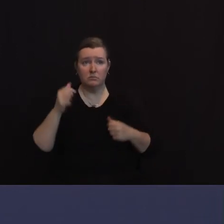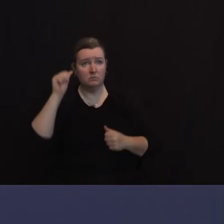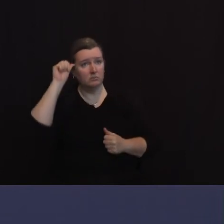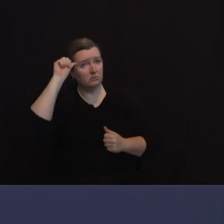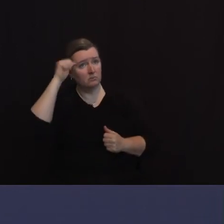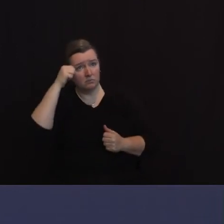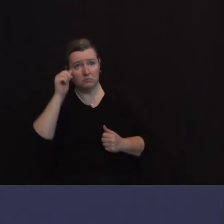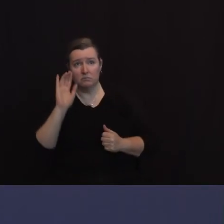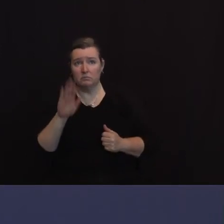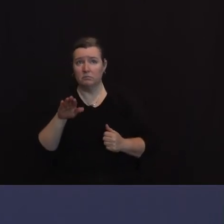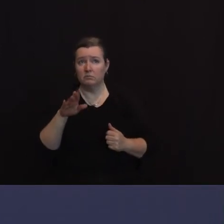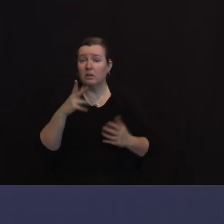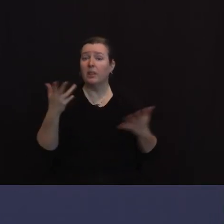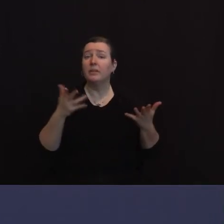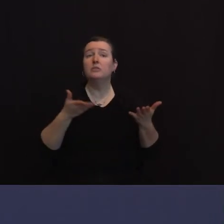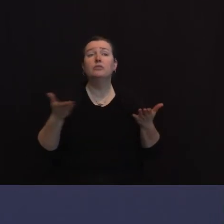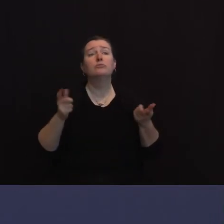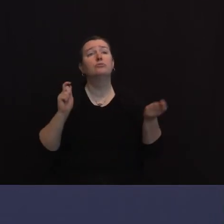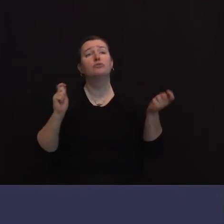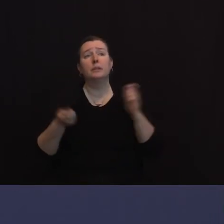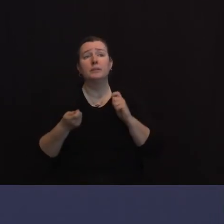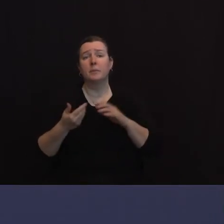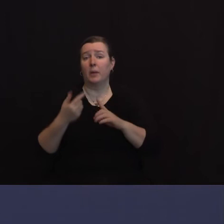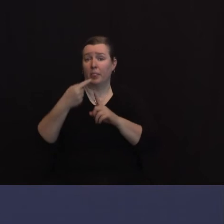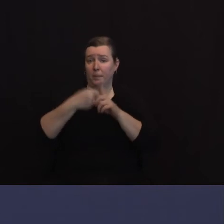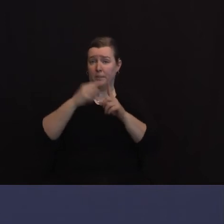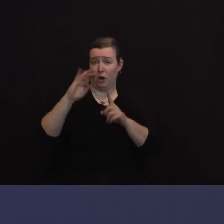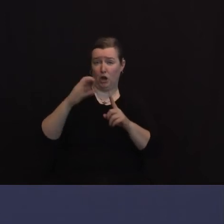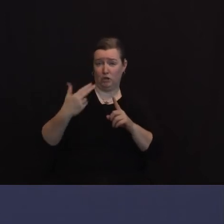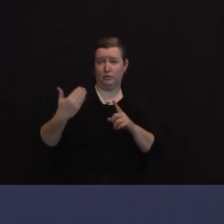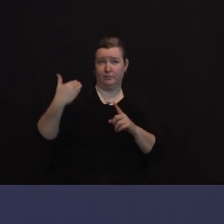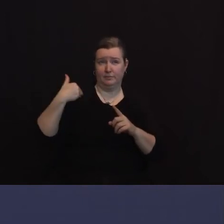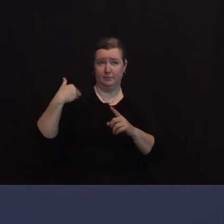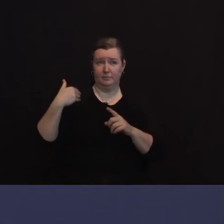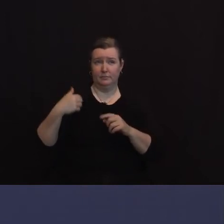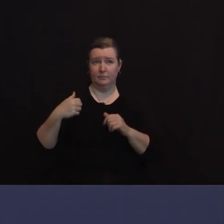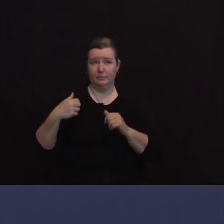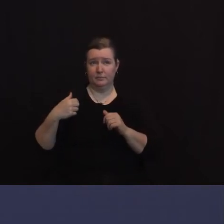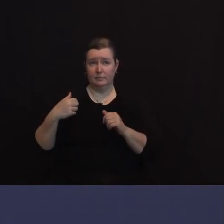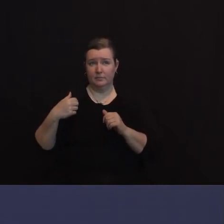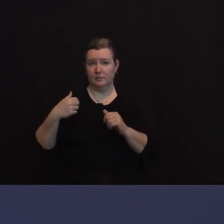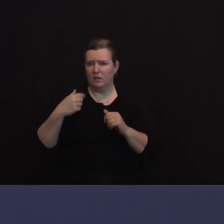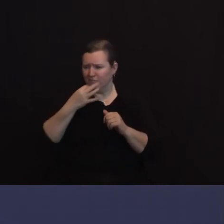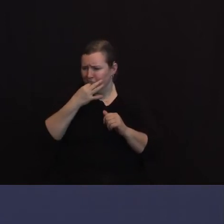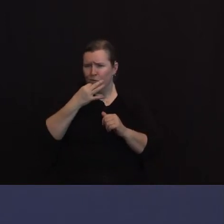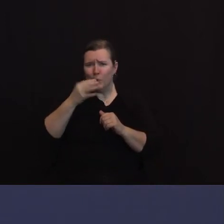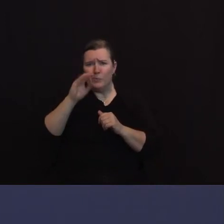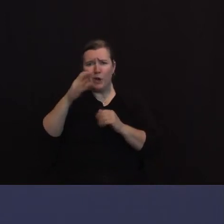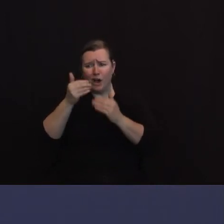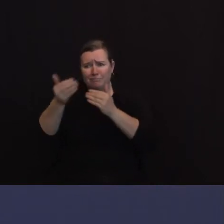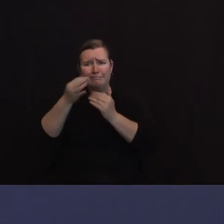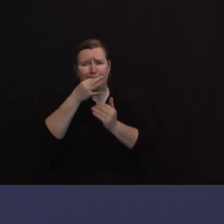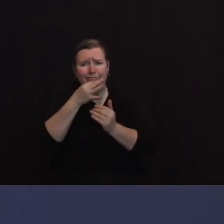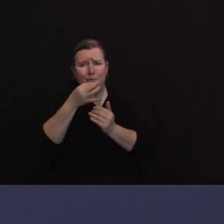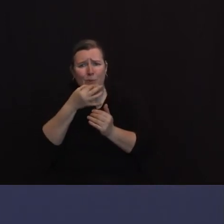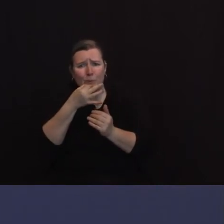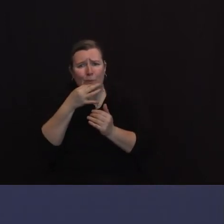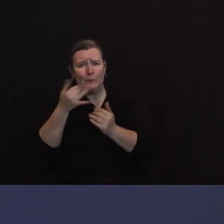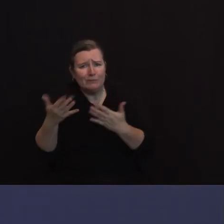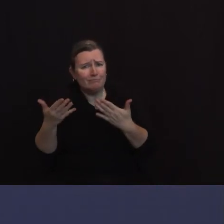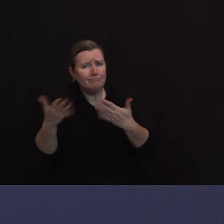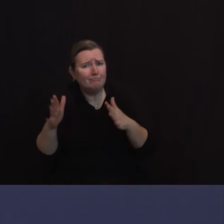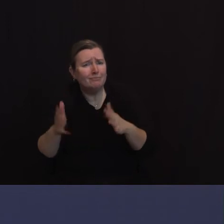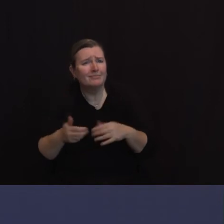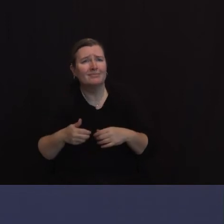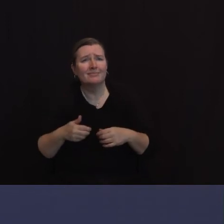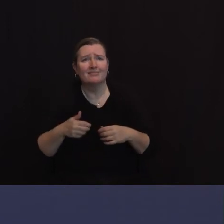is, it is upon us. This is not sort of some theoretical time down the road. This is 5 days from now. So thank you